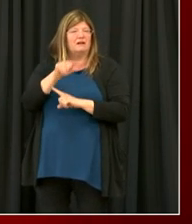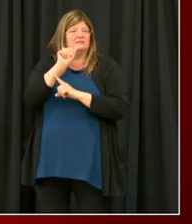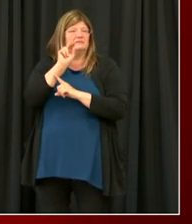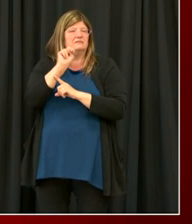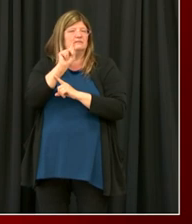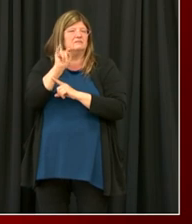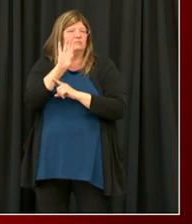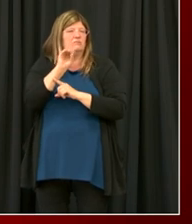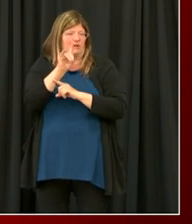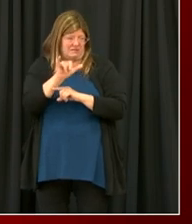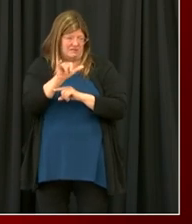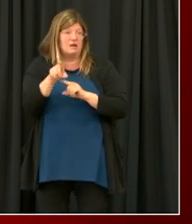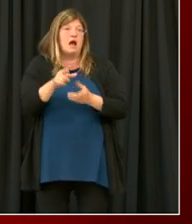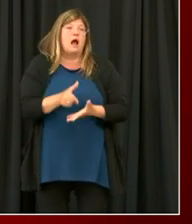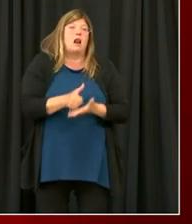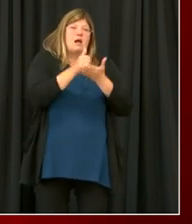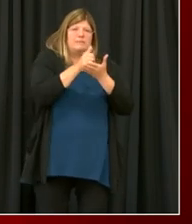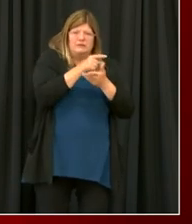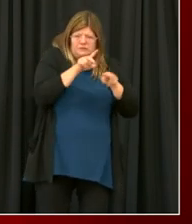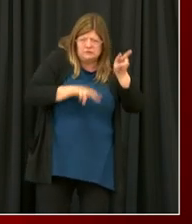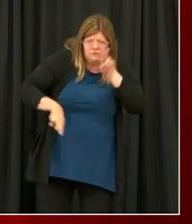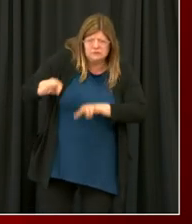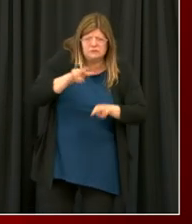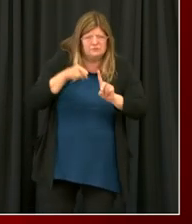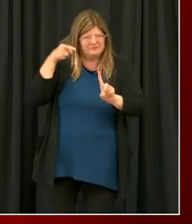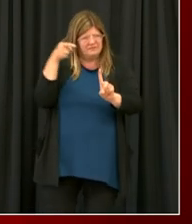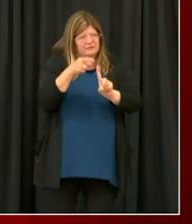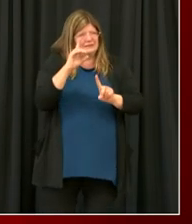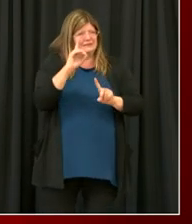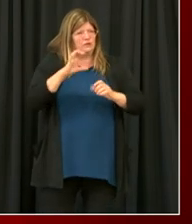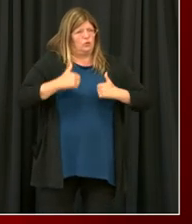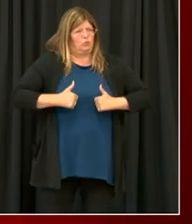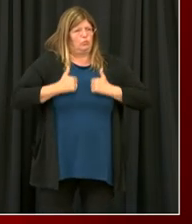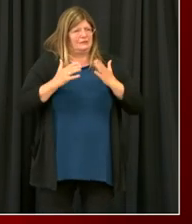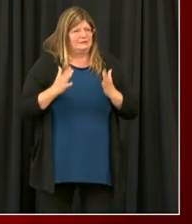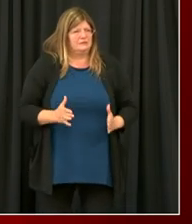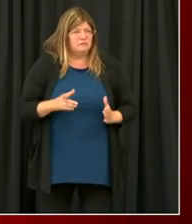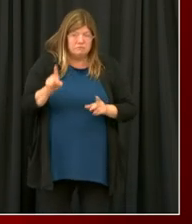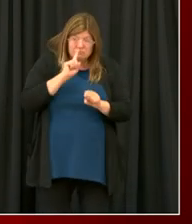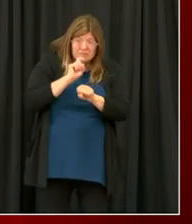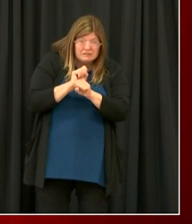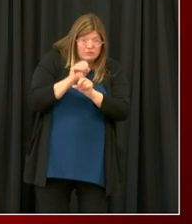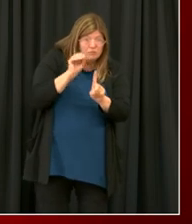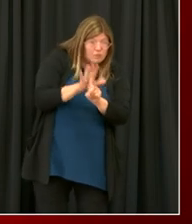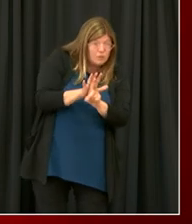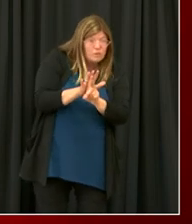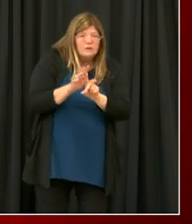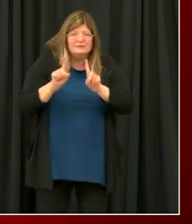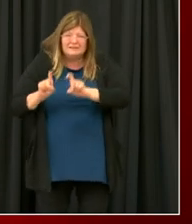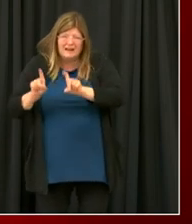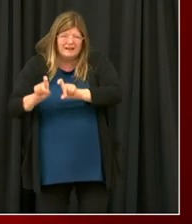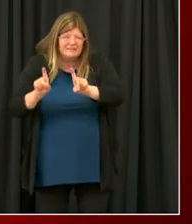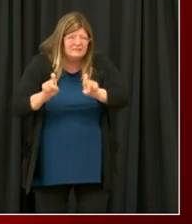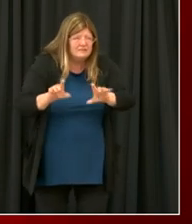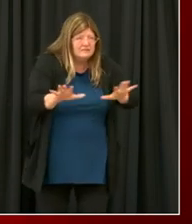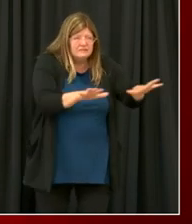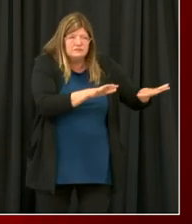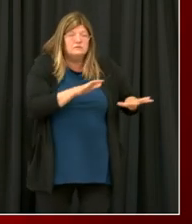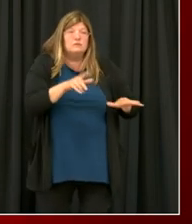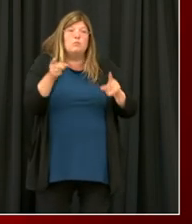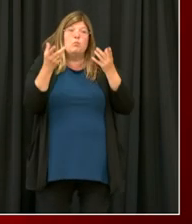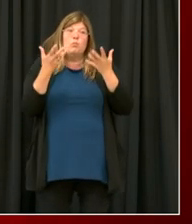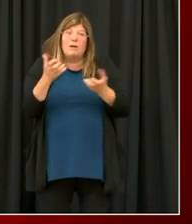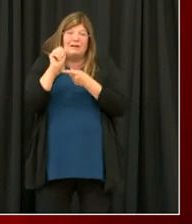help DC Health learn more about the rates of exposure in the city. And so residents interested in getting an